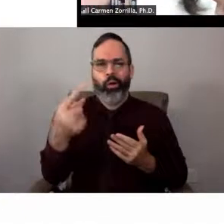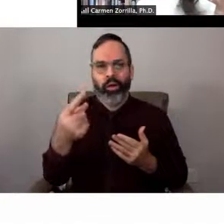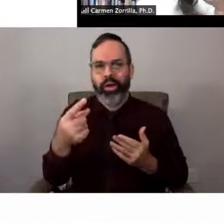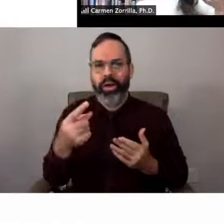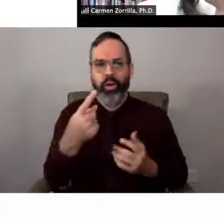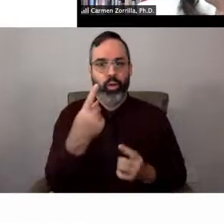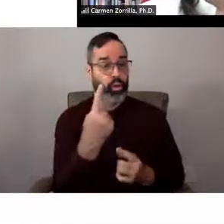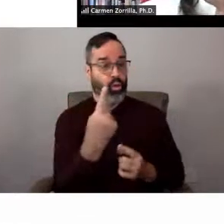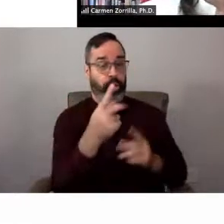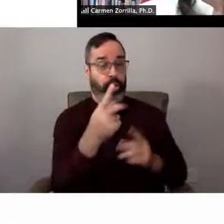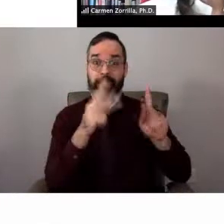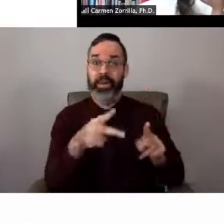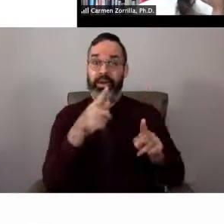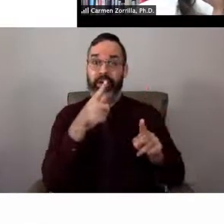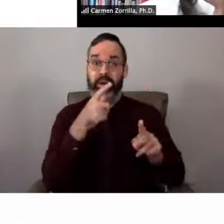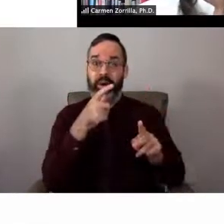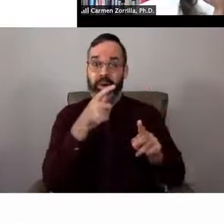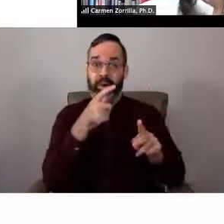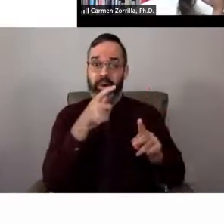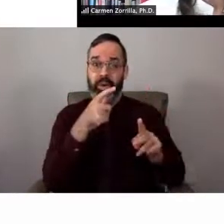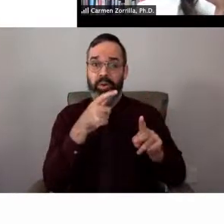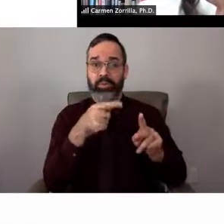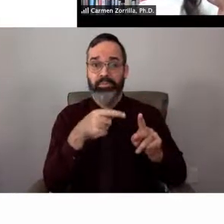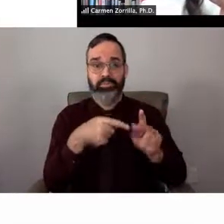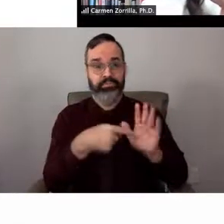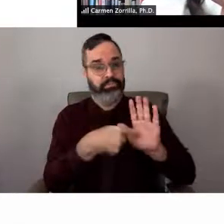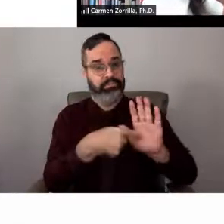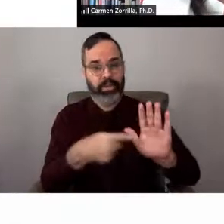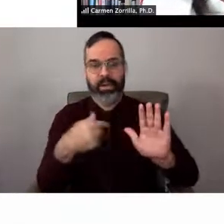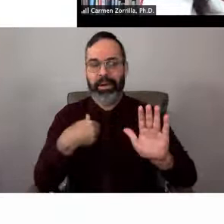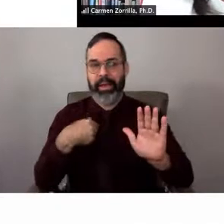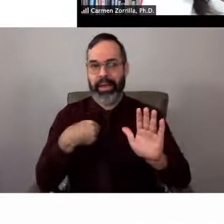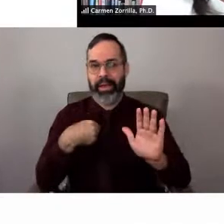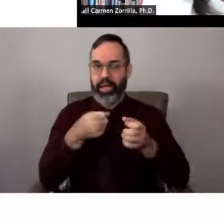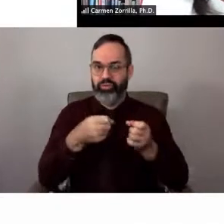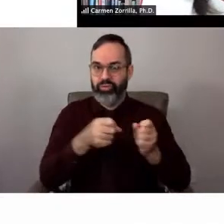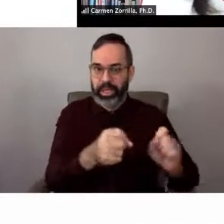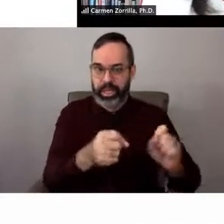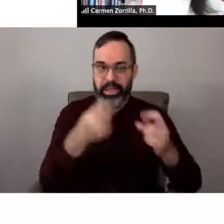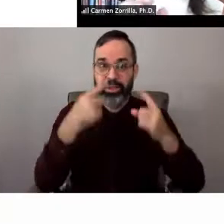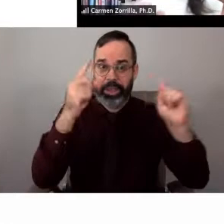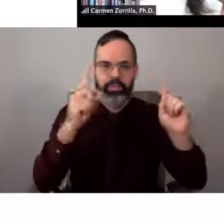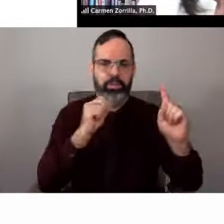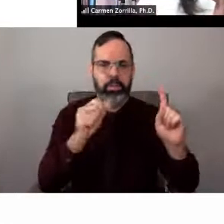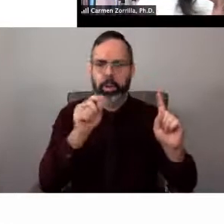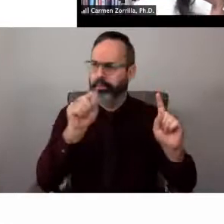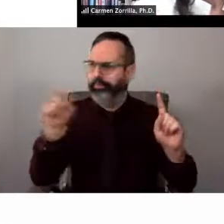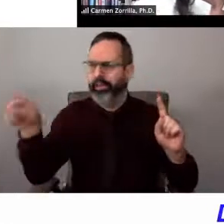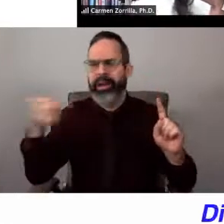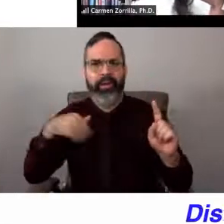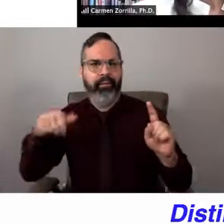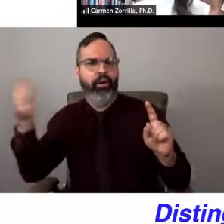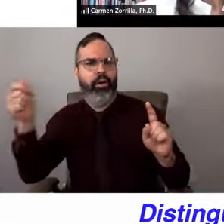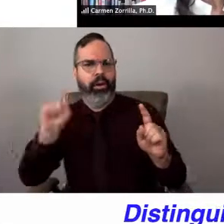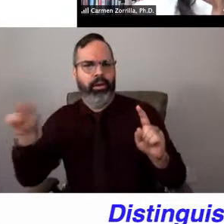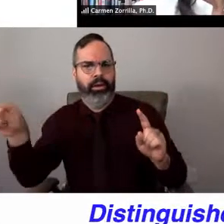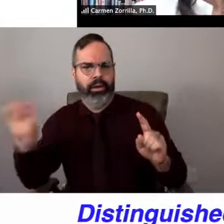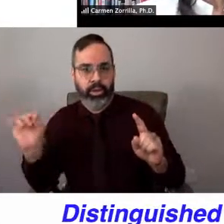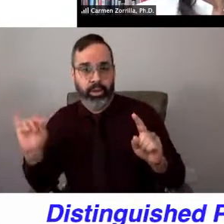a public health strategy that was successful. COVID, I